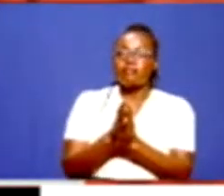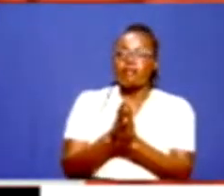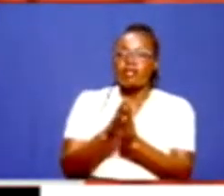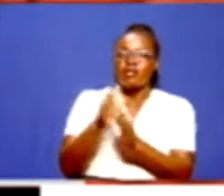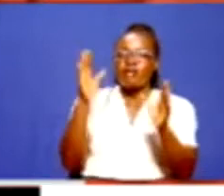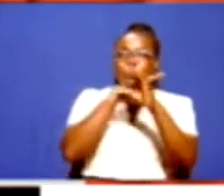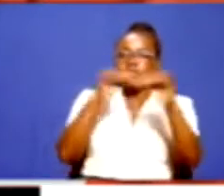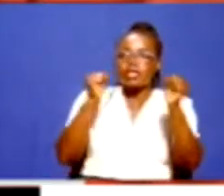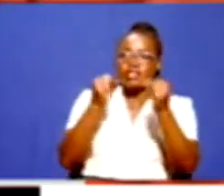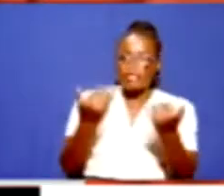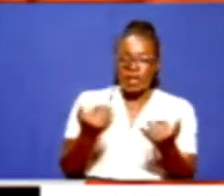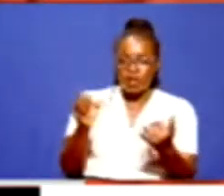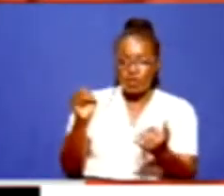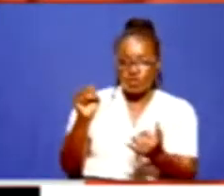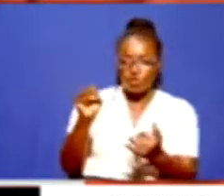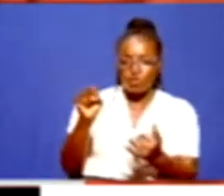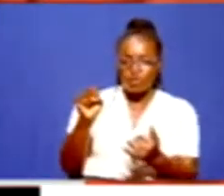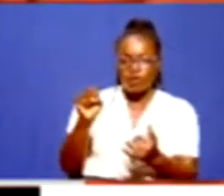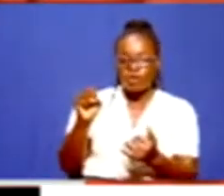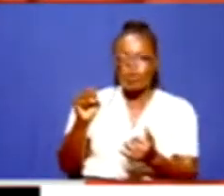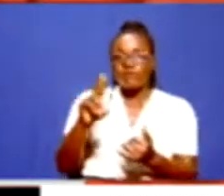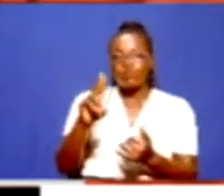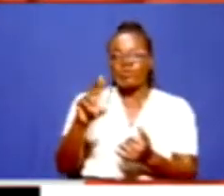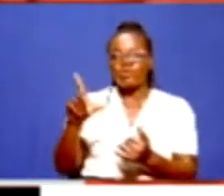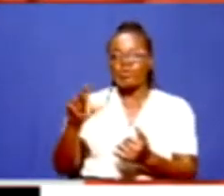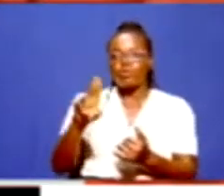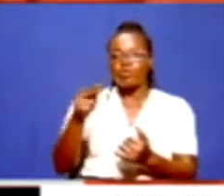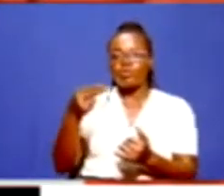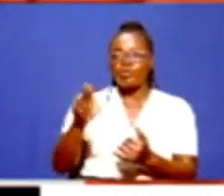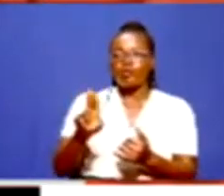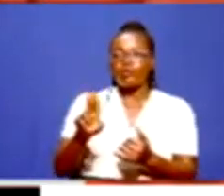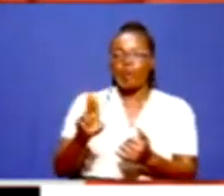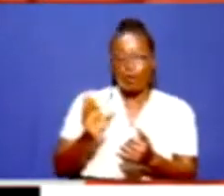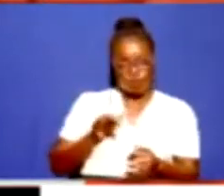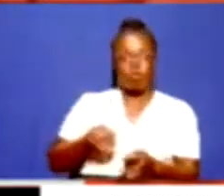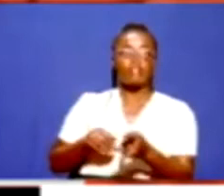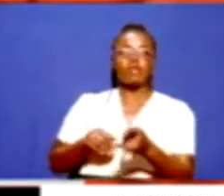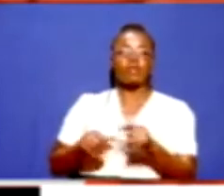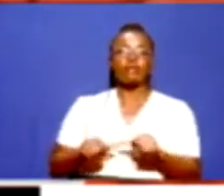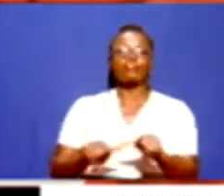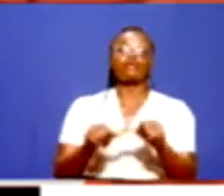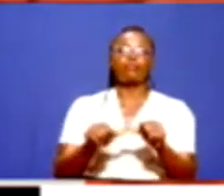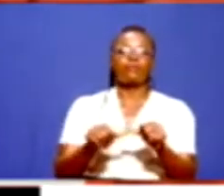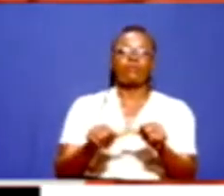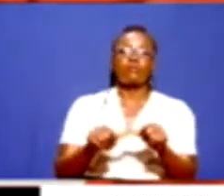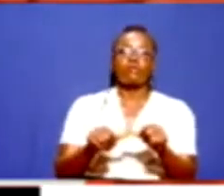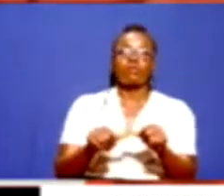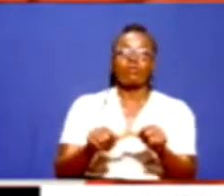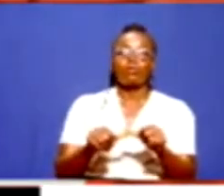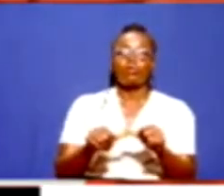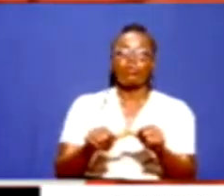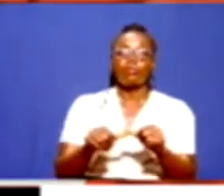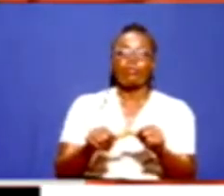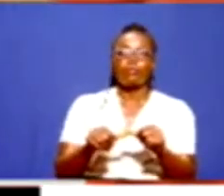Suluhu Hassan akaapishwa. And she's a woman. In 1 hour